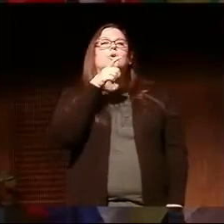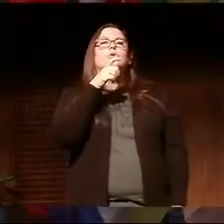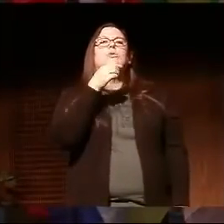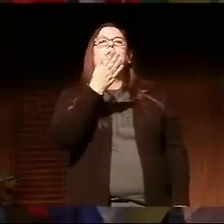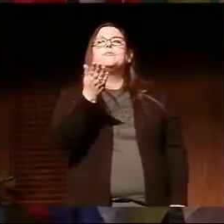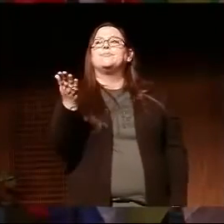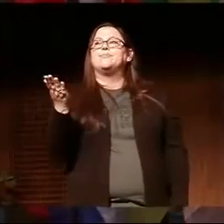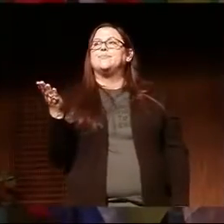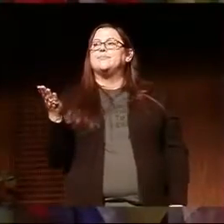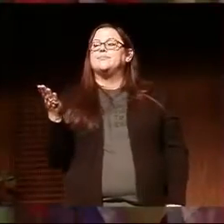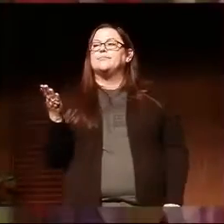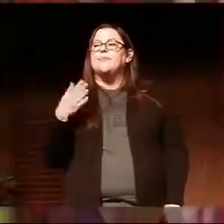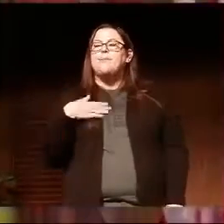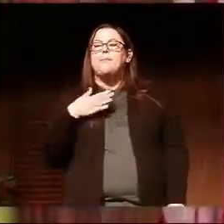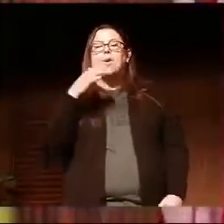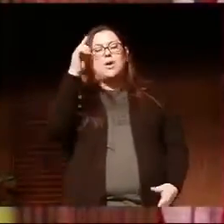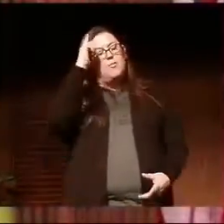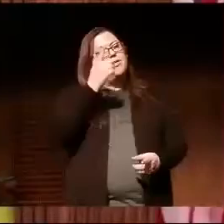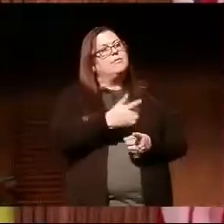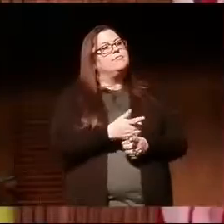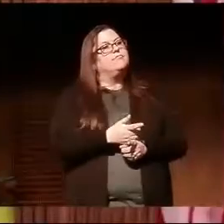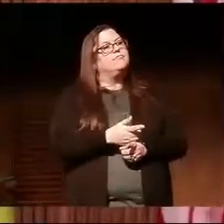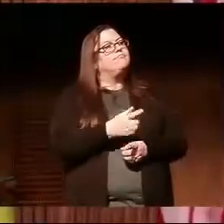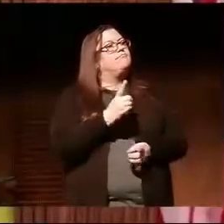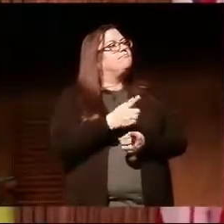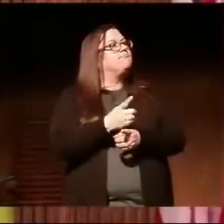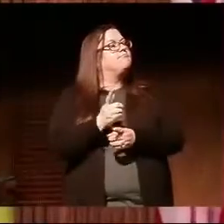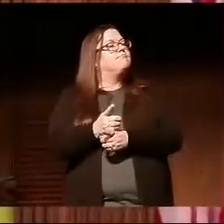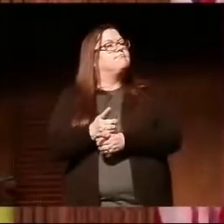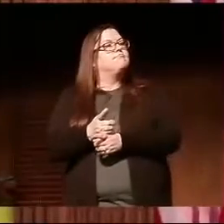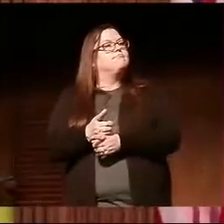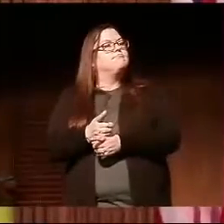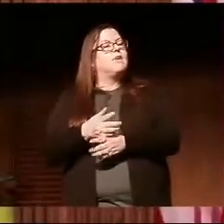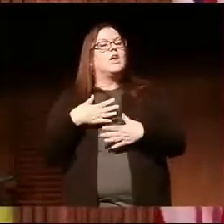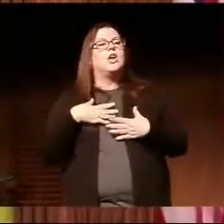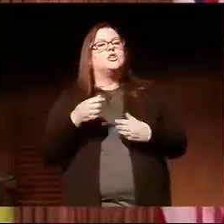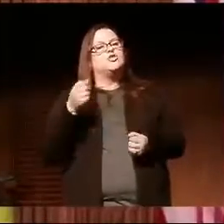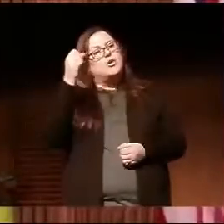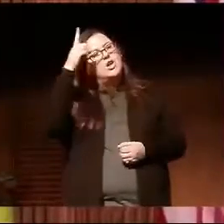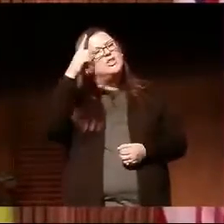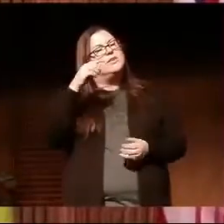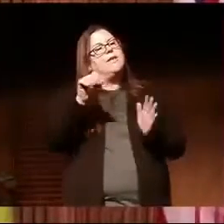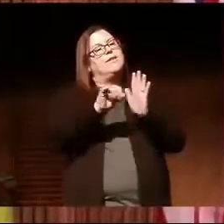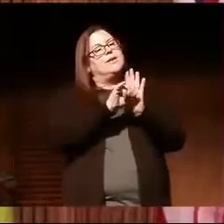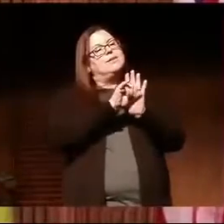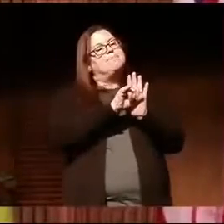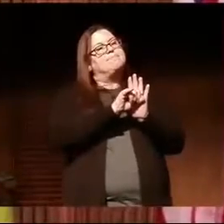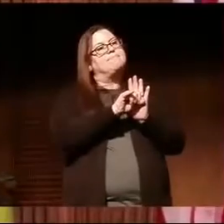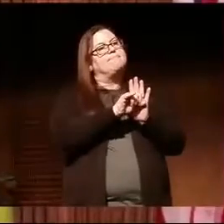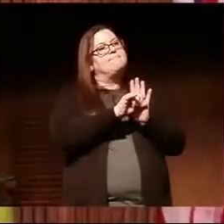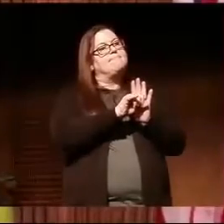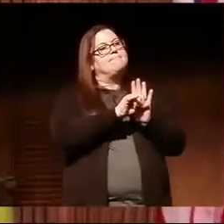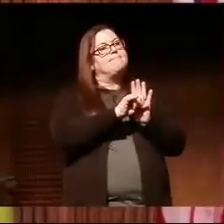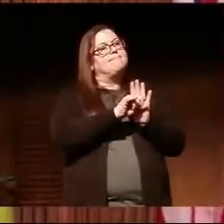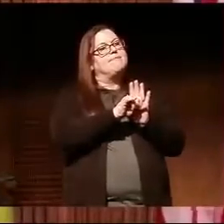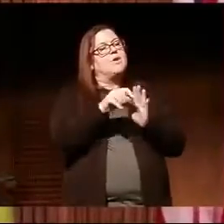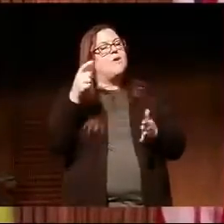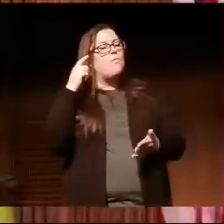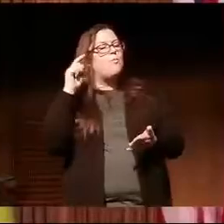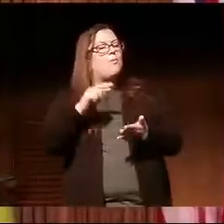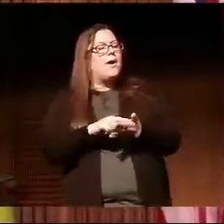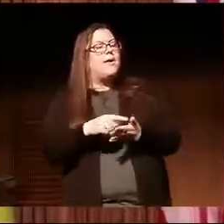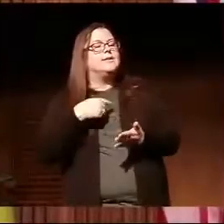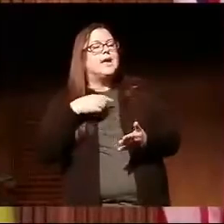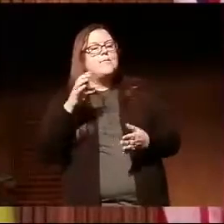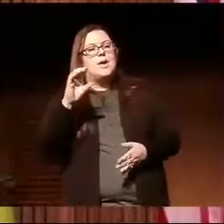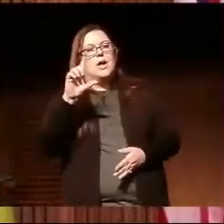brother? Strong sense of identity. And it starts with recognizing, I'm a clay jar. I'm